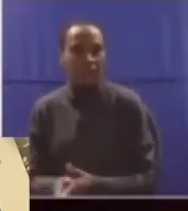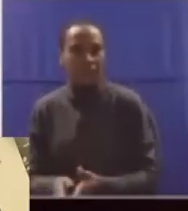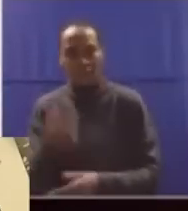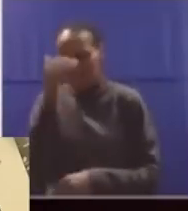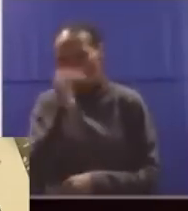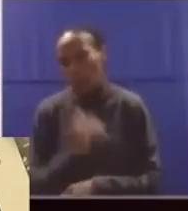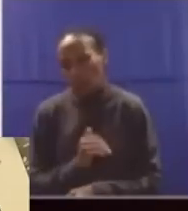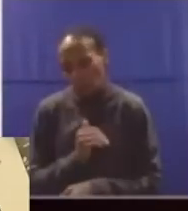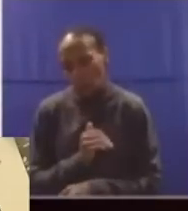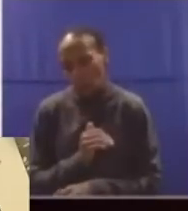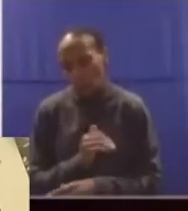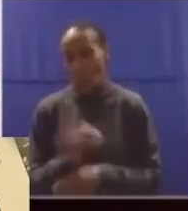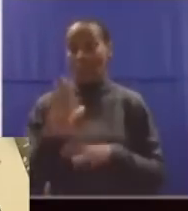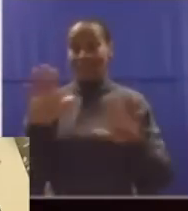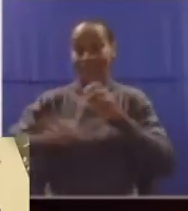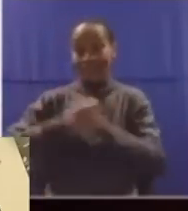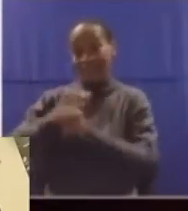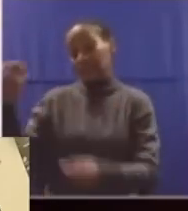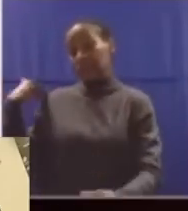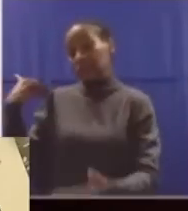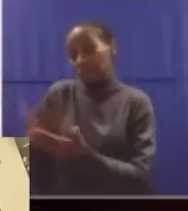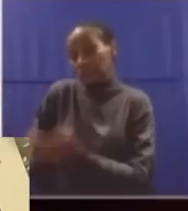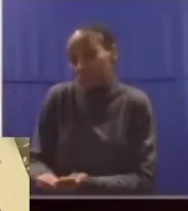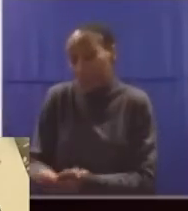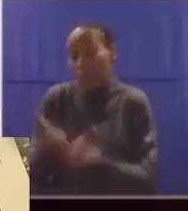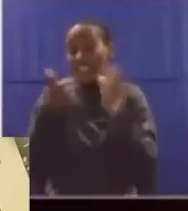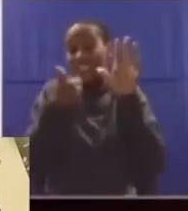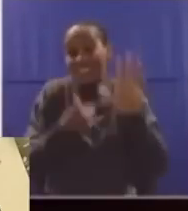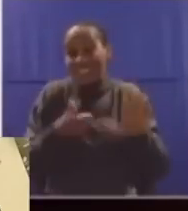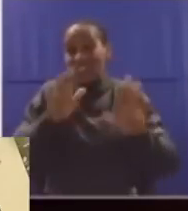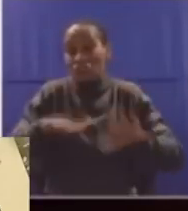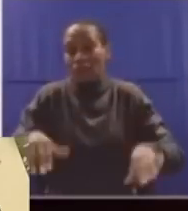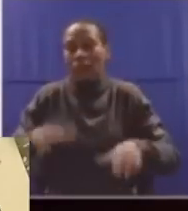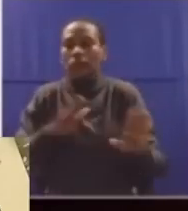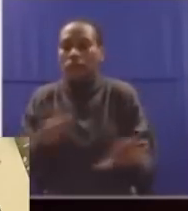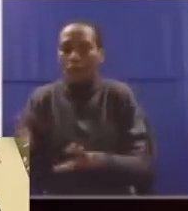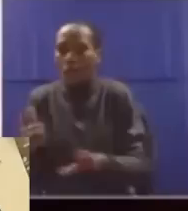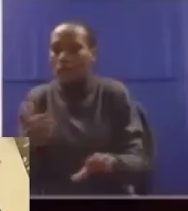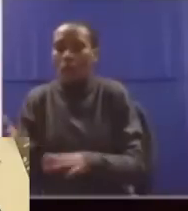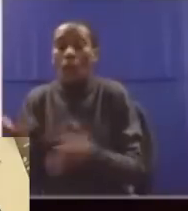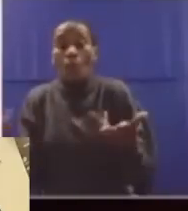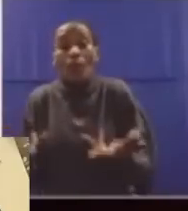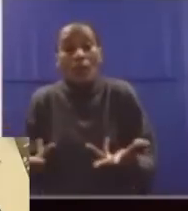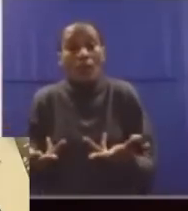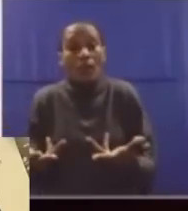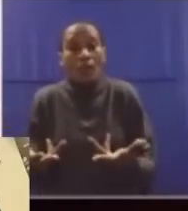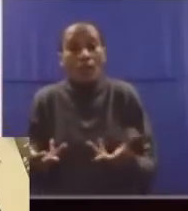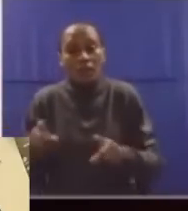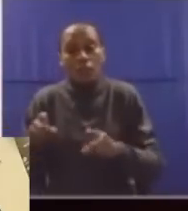Sadly, in the last decade, we have lost 6 children to pit toilets under your watch.